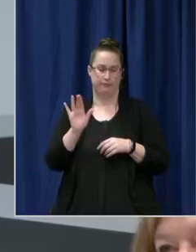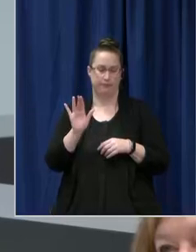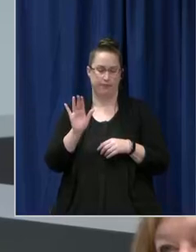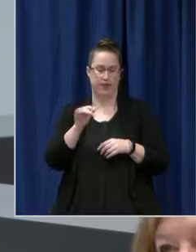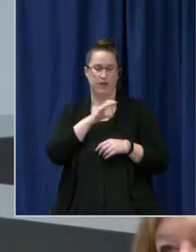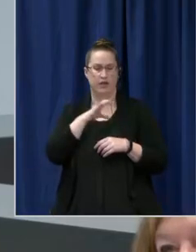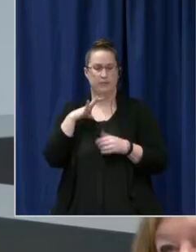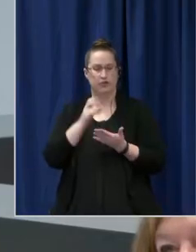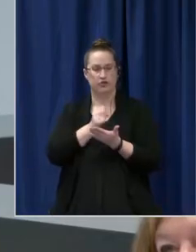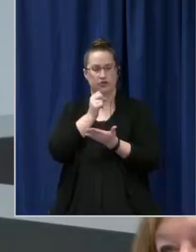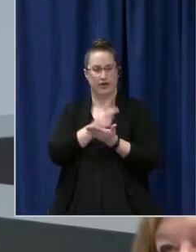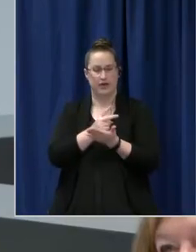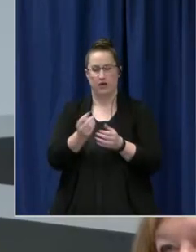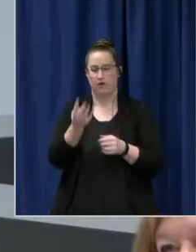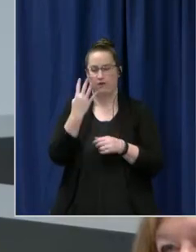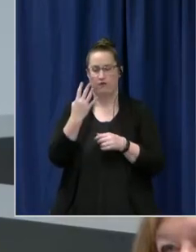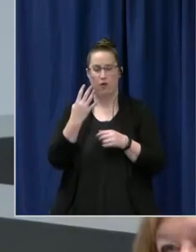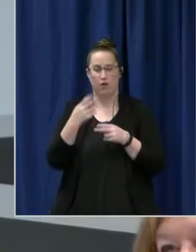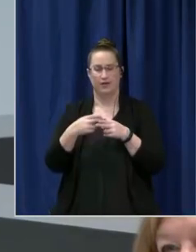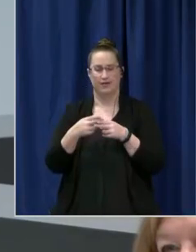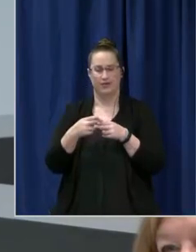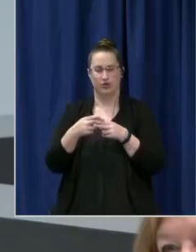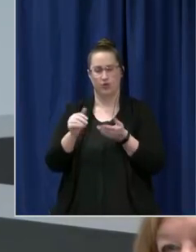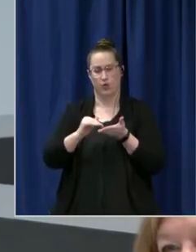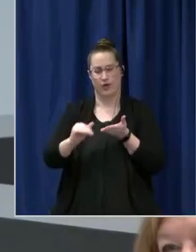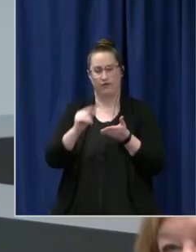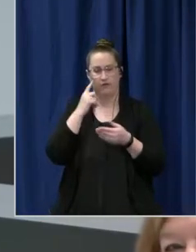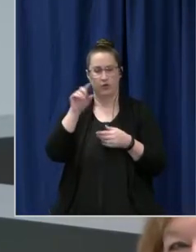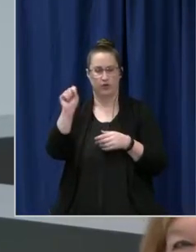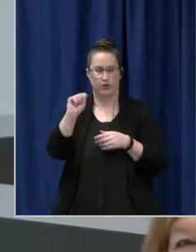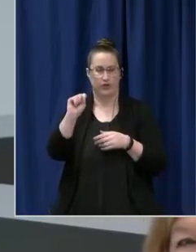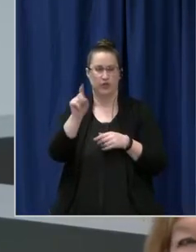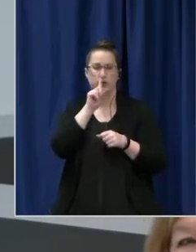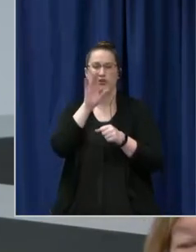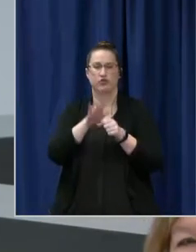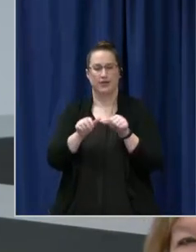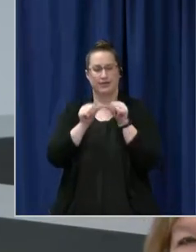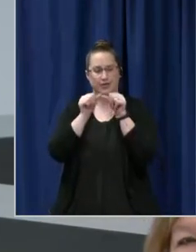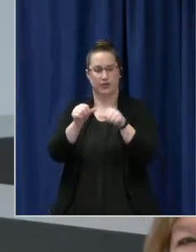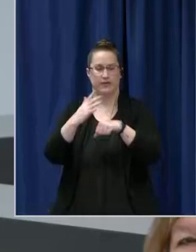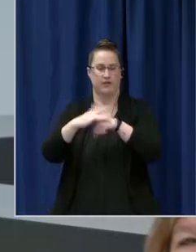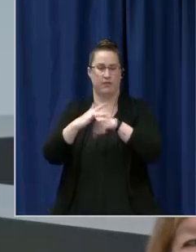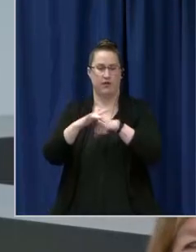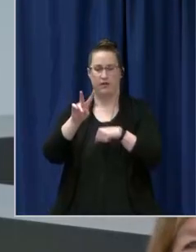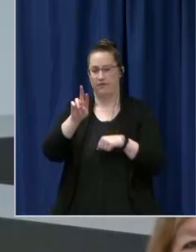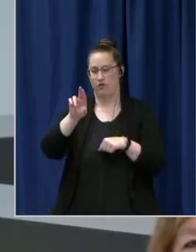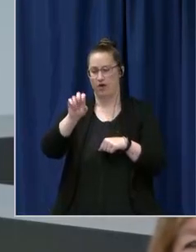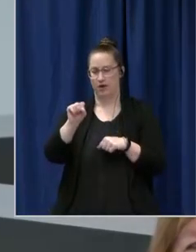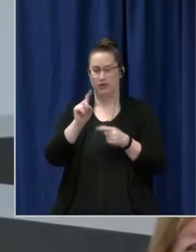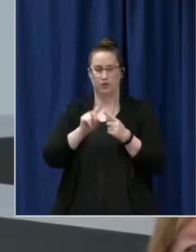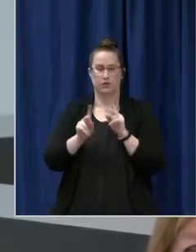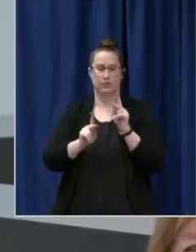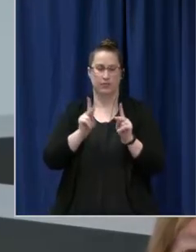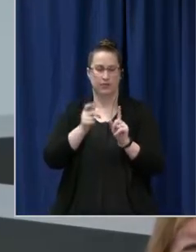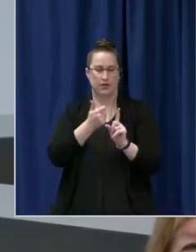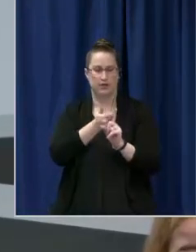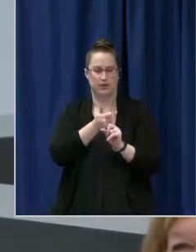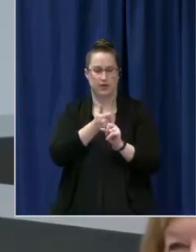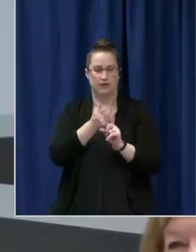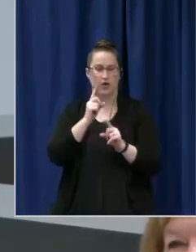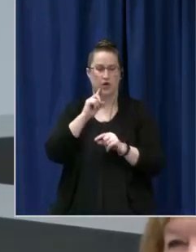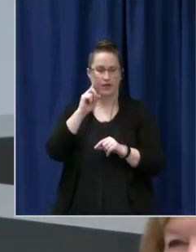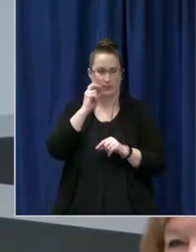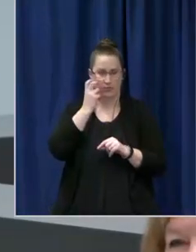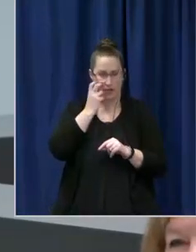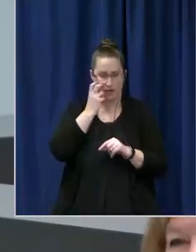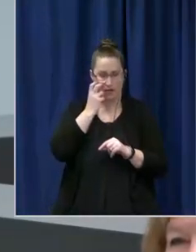four conditional waivers to Sorensen to help ensure the continuous availability of VRS to individuals who are